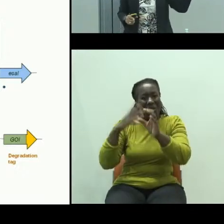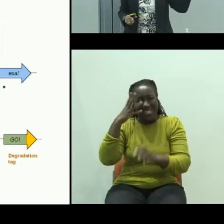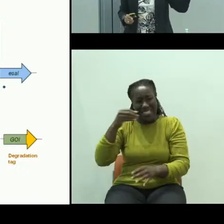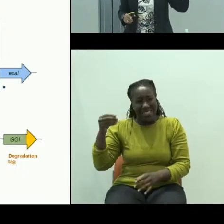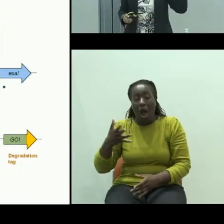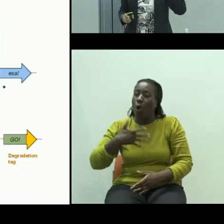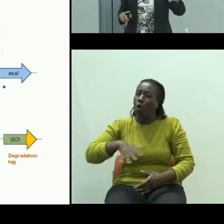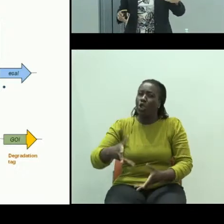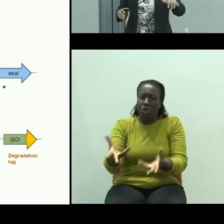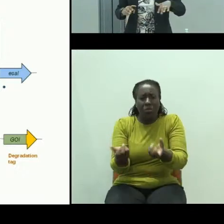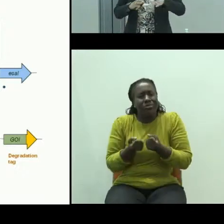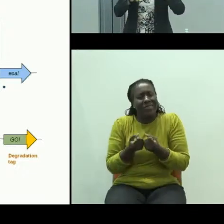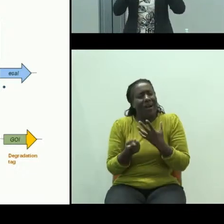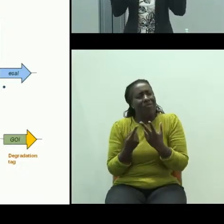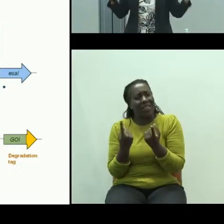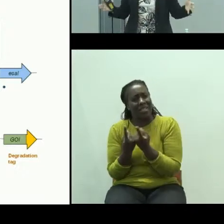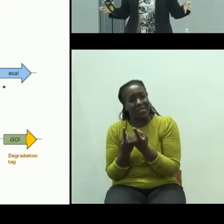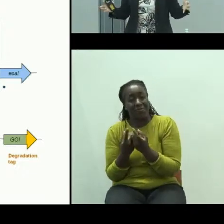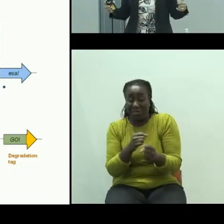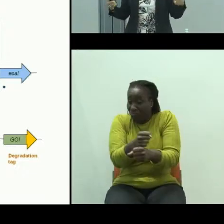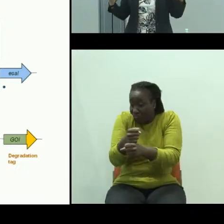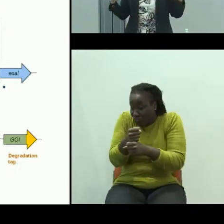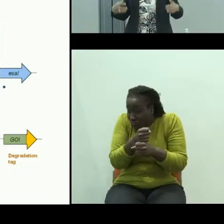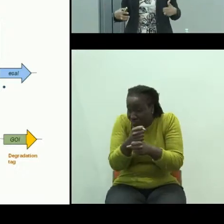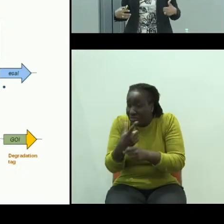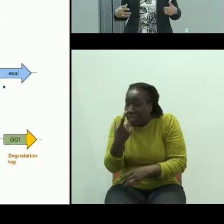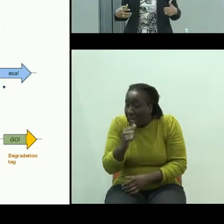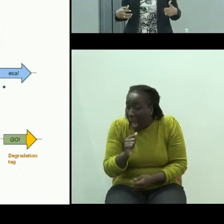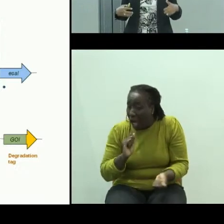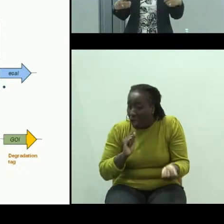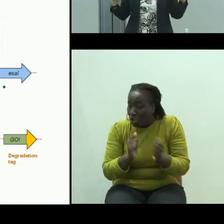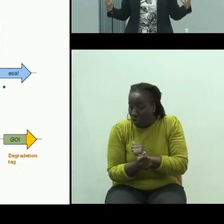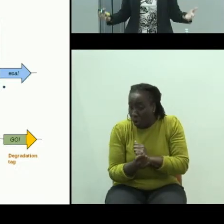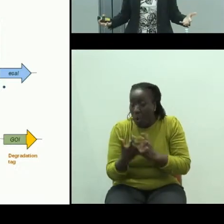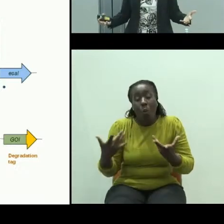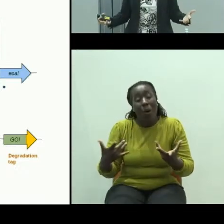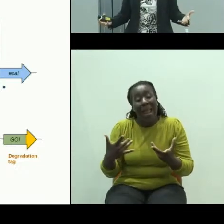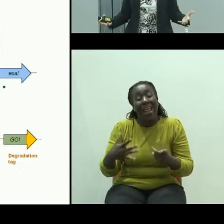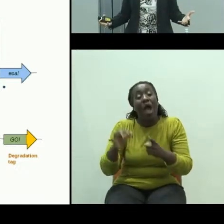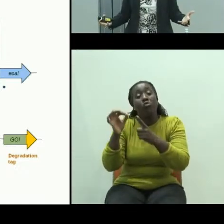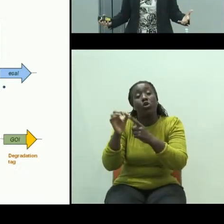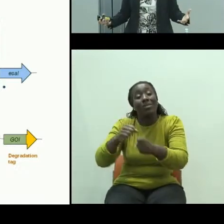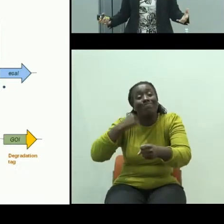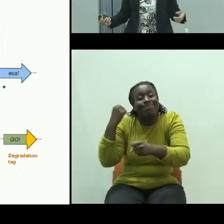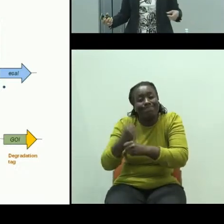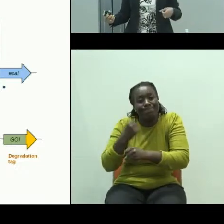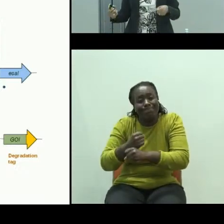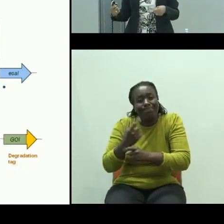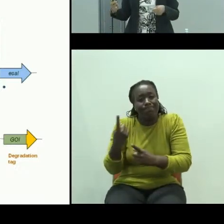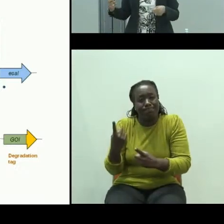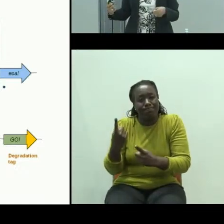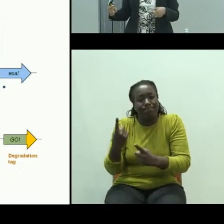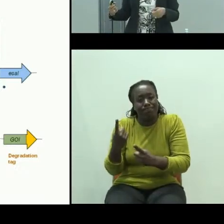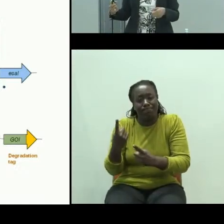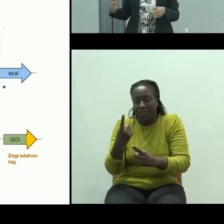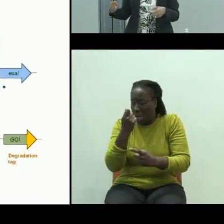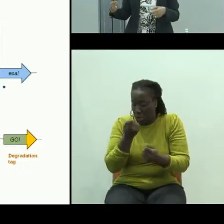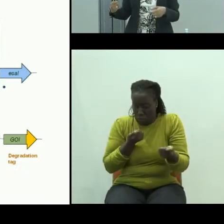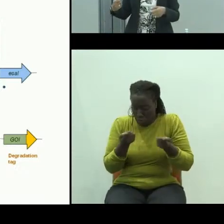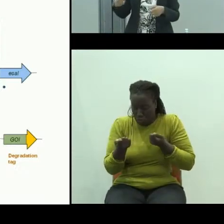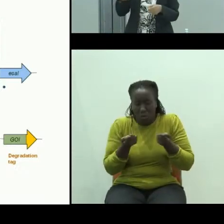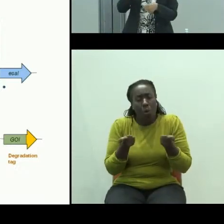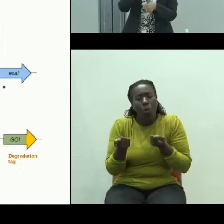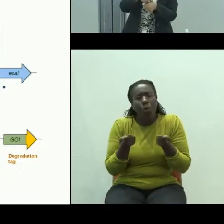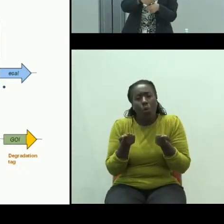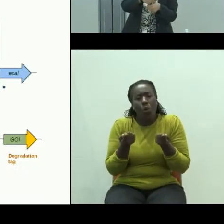this slide, and that is that in general, we can control whether or not a protein is being produced by being able to control whether